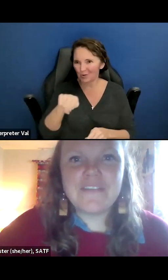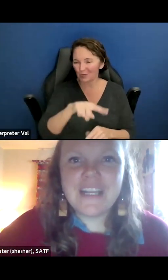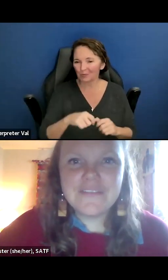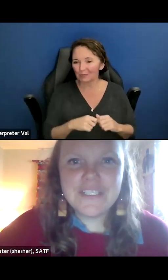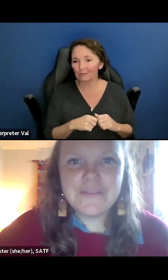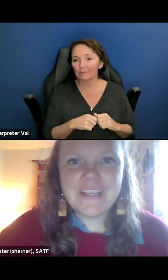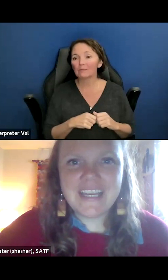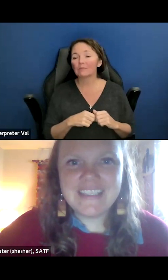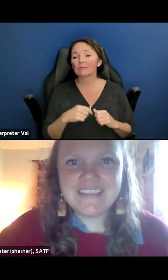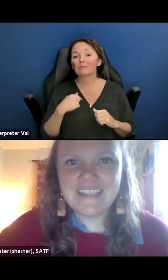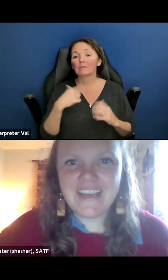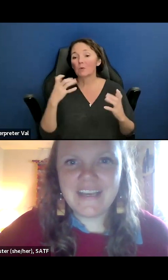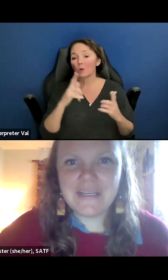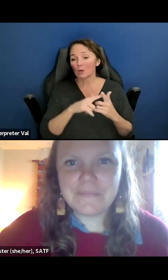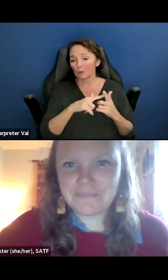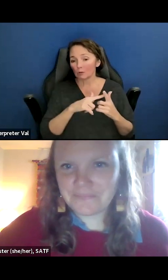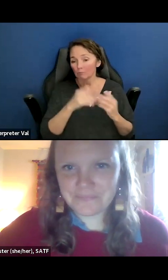to flag for you that